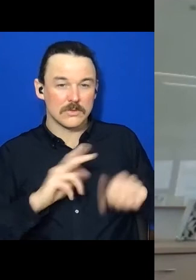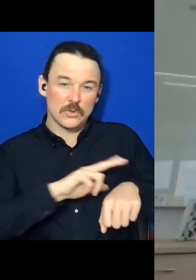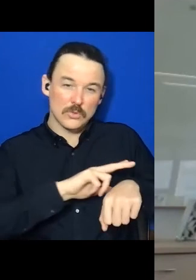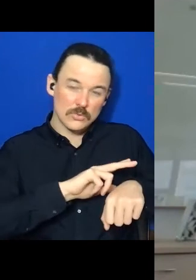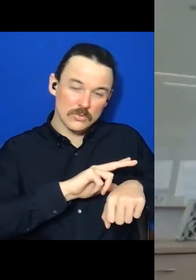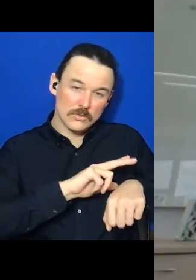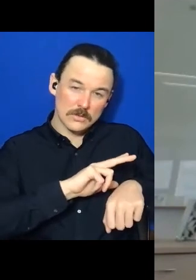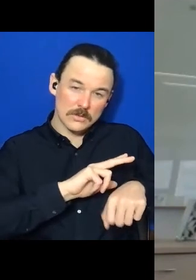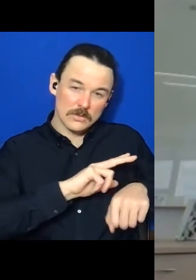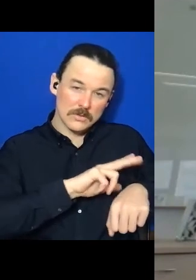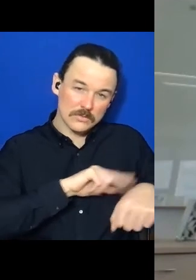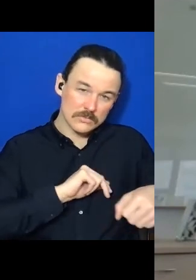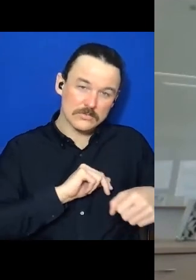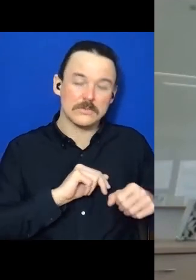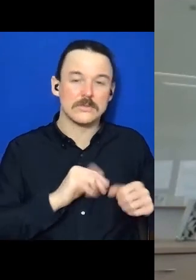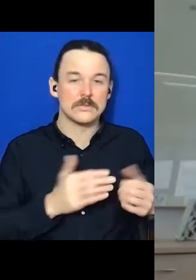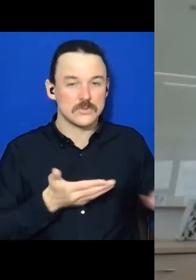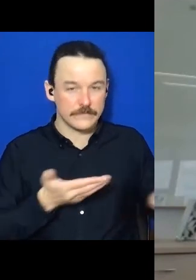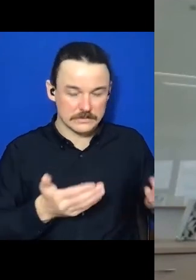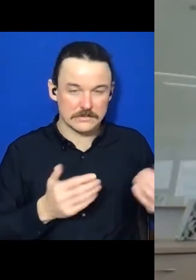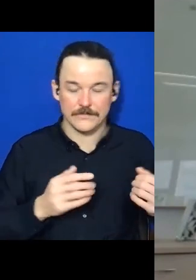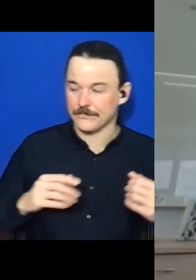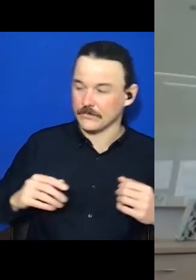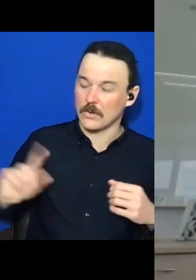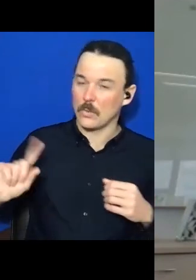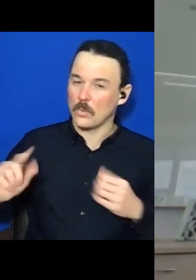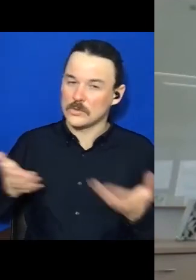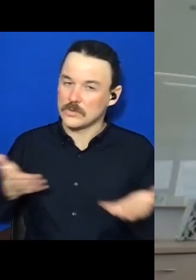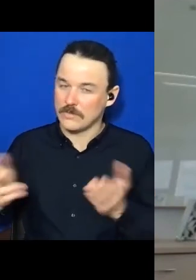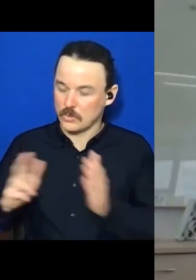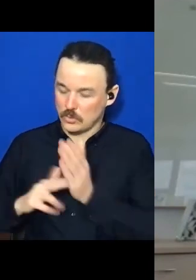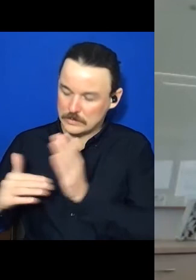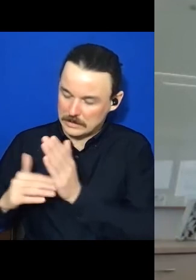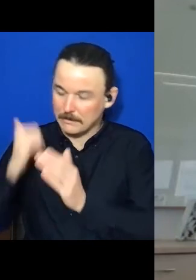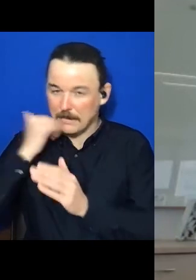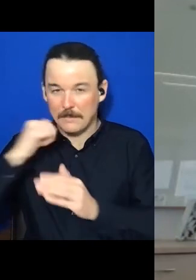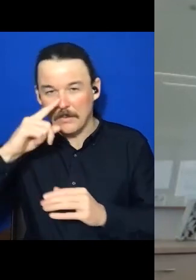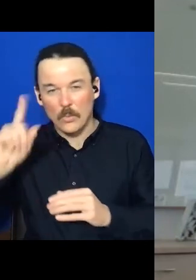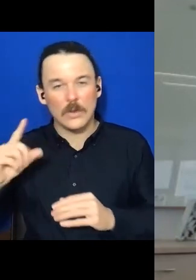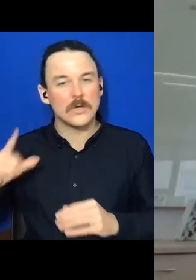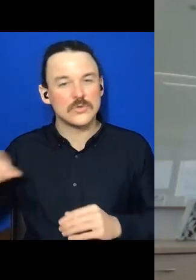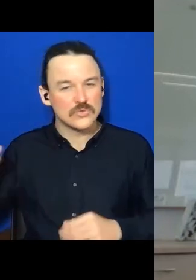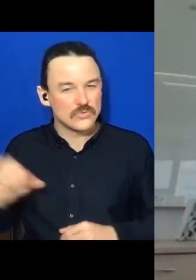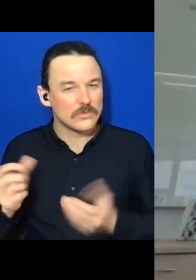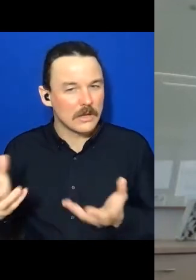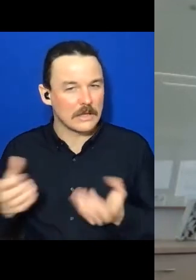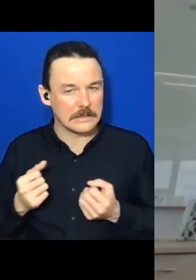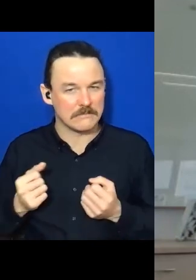and deserve. And of course, over the years, many reports were written about